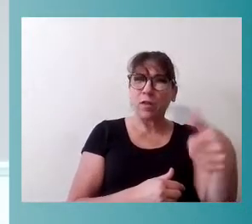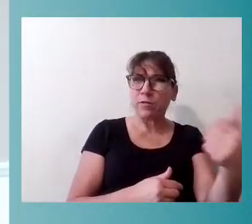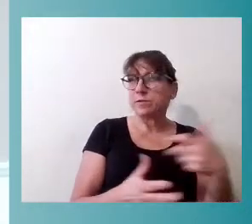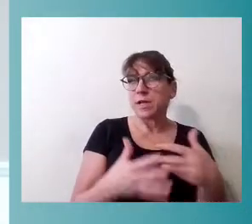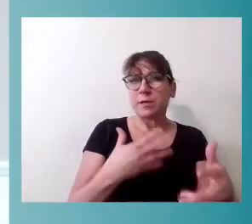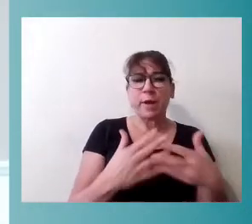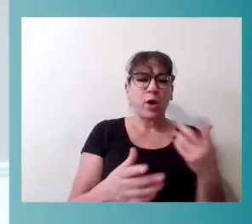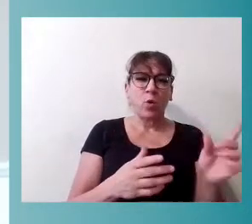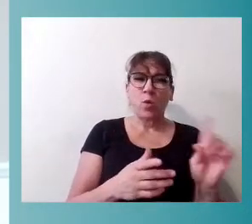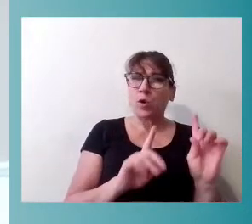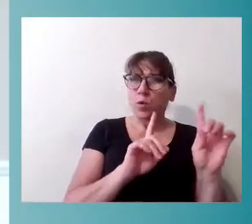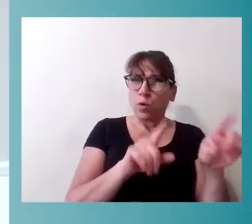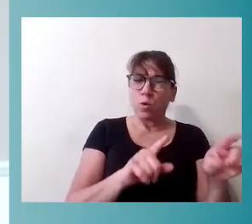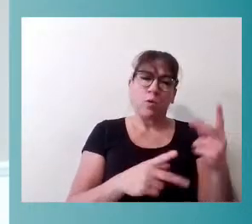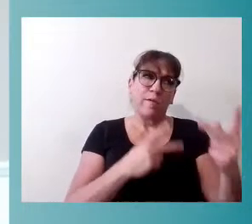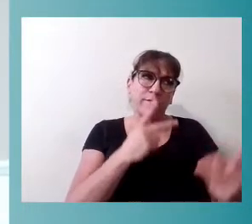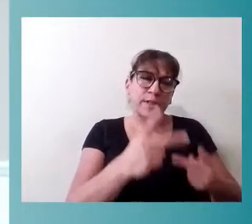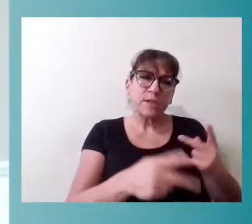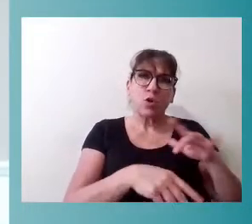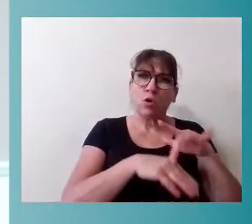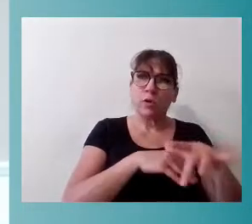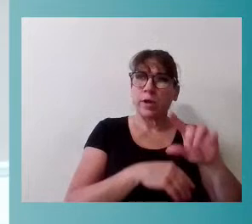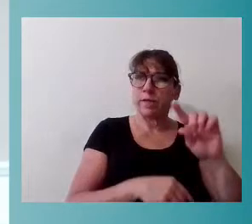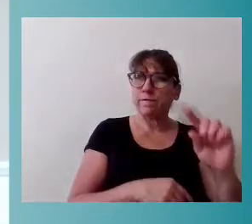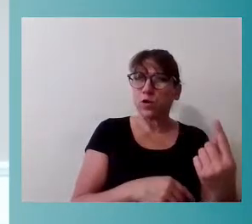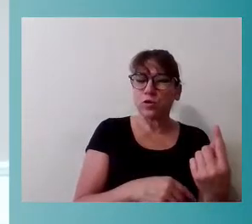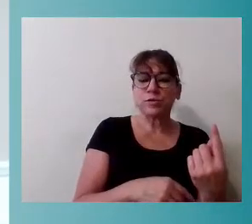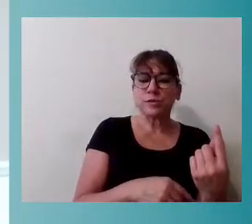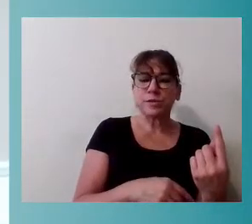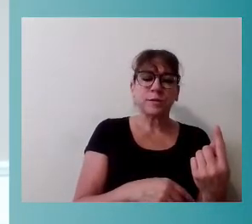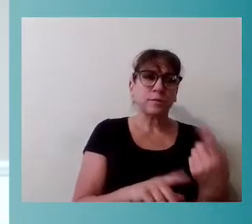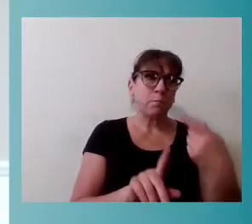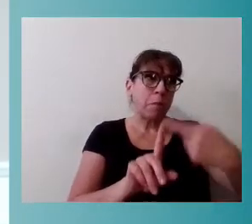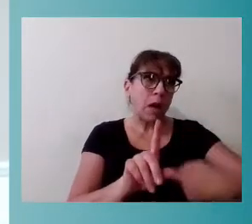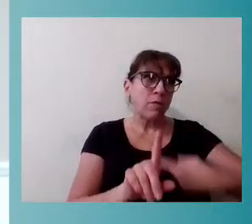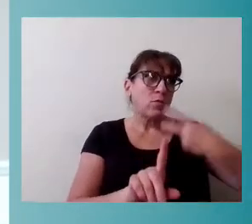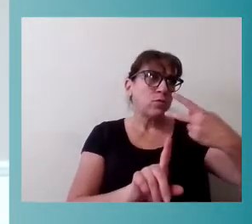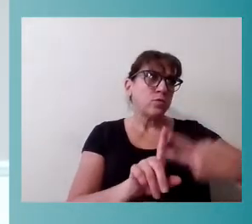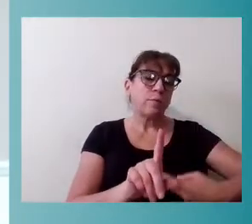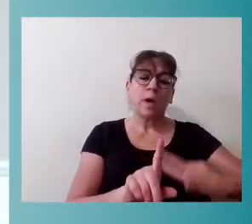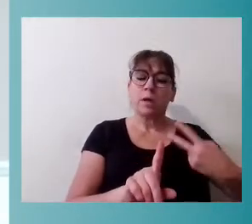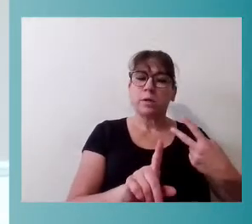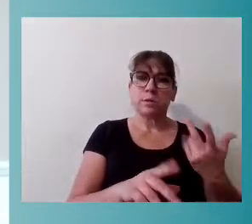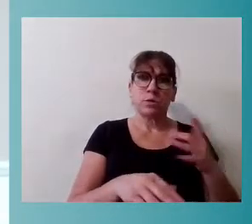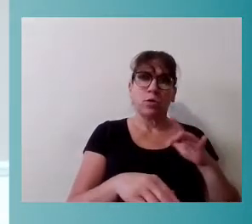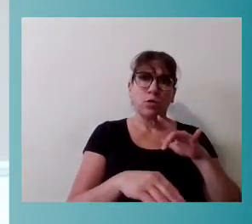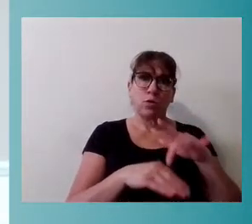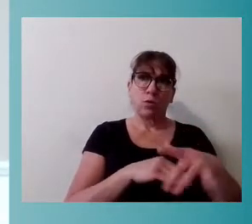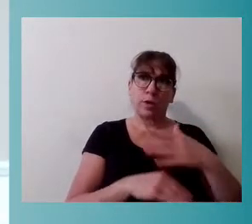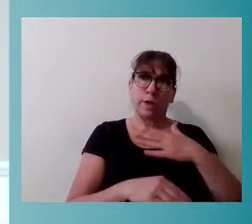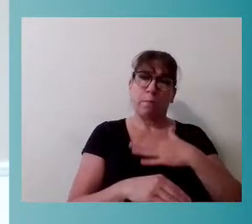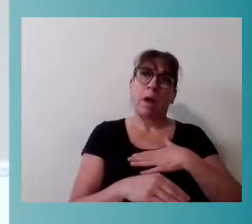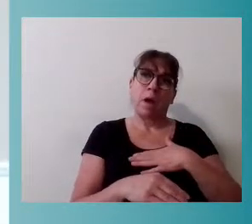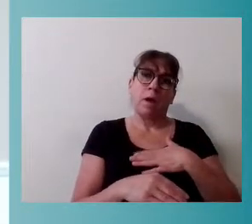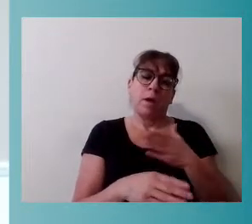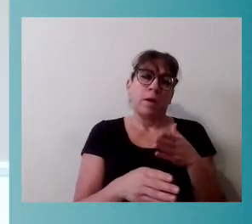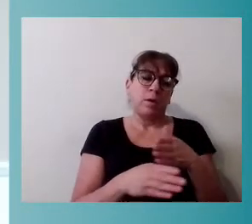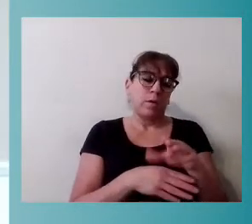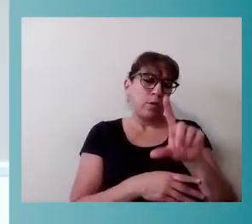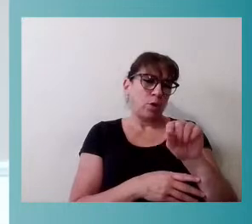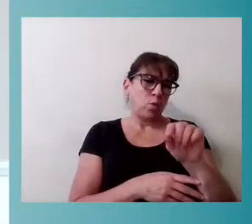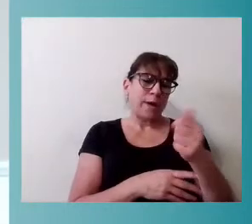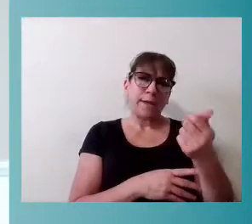go. And this was a visit early on, maybe in the first month or two, early on in my administration, so